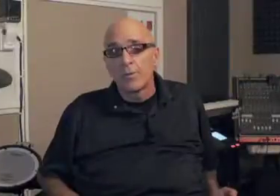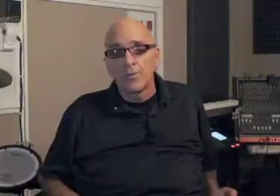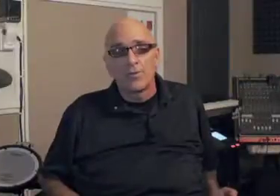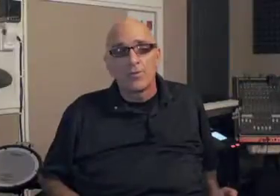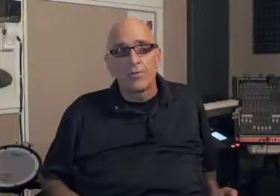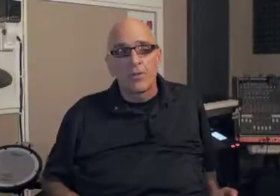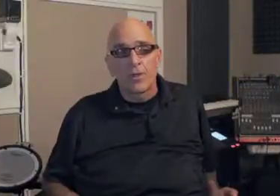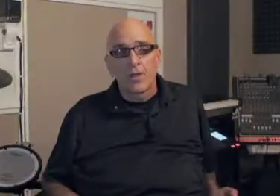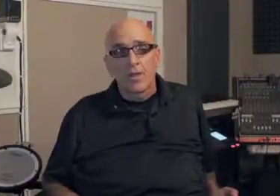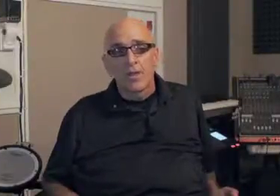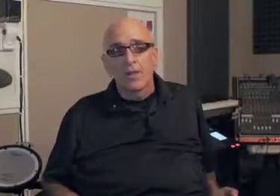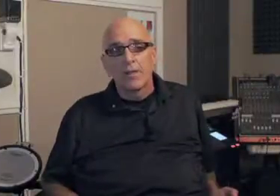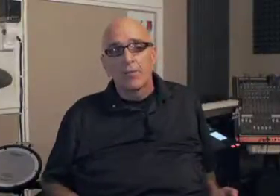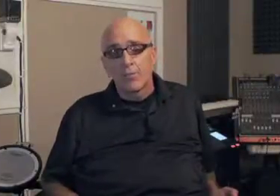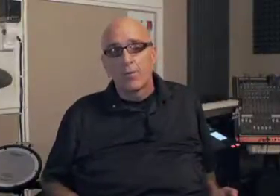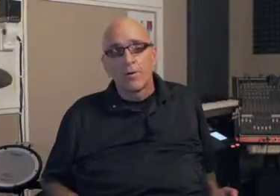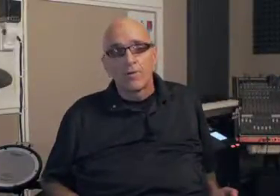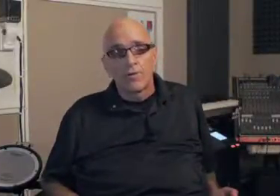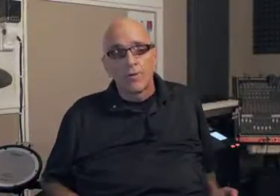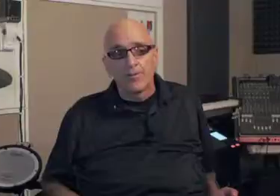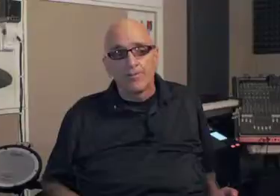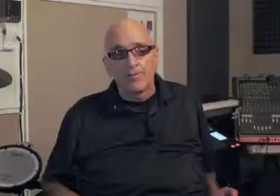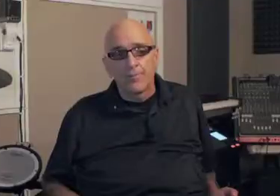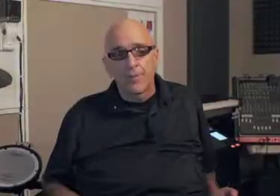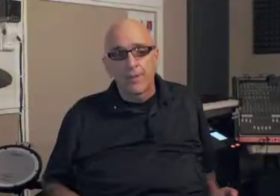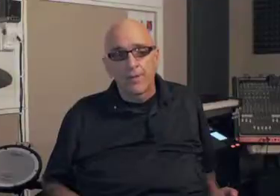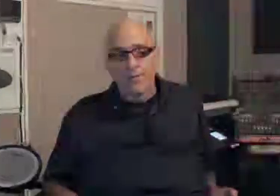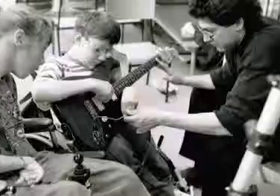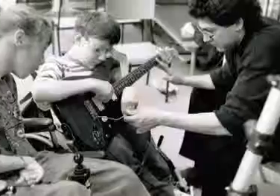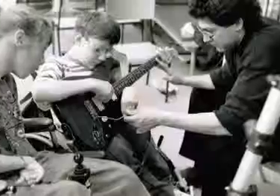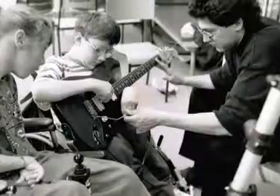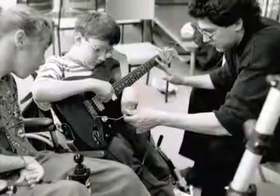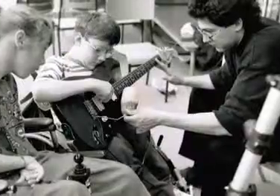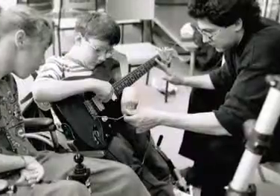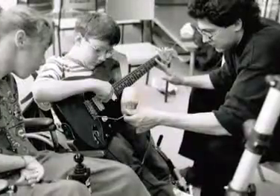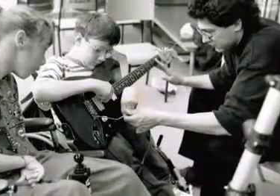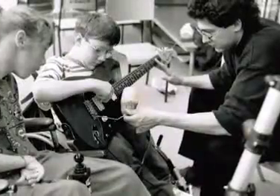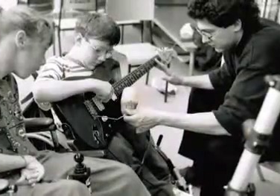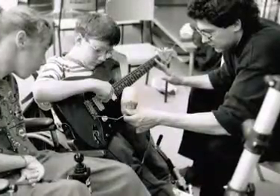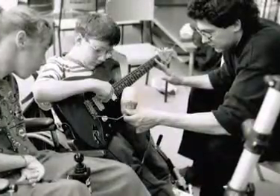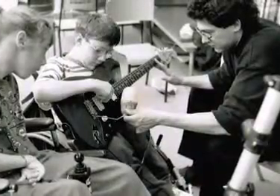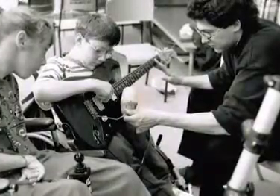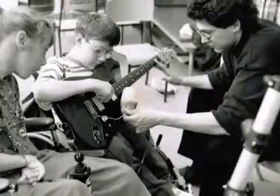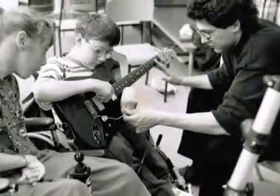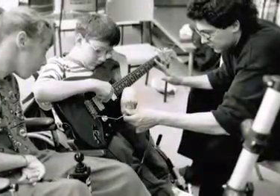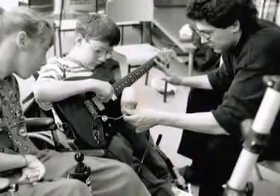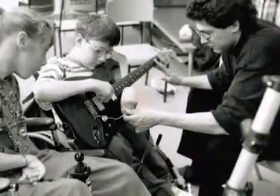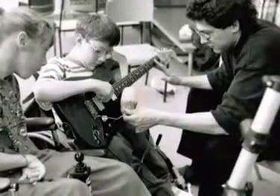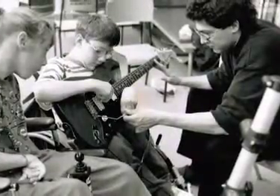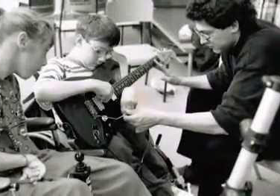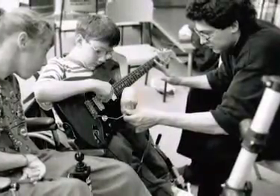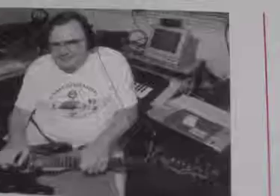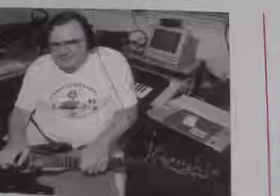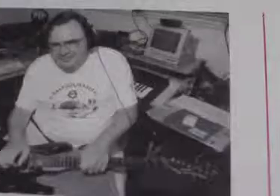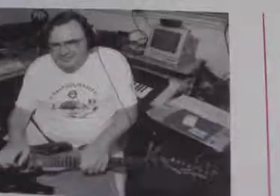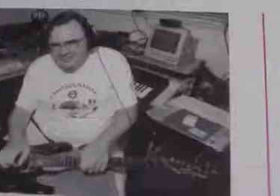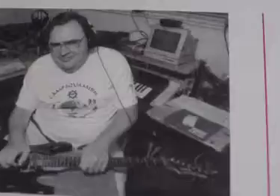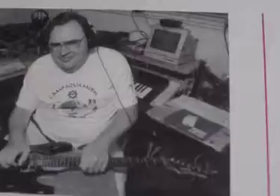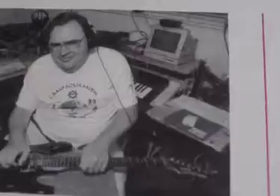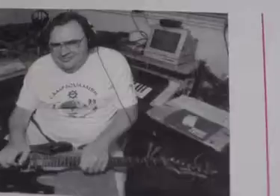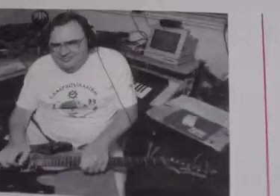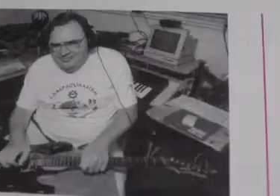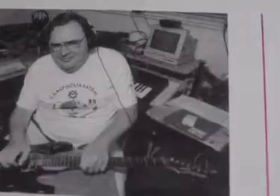been musicians before our injuries, and began to talk about the idea of developing a society that